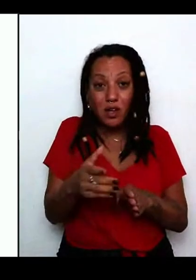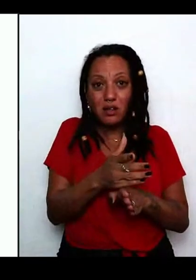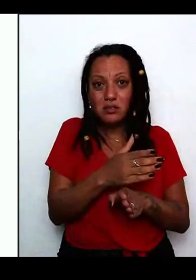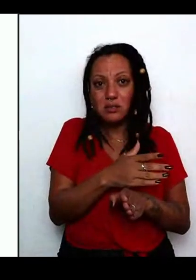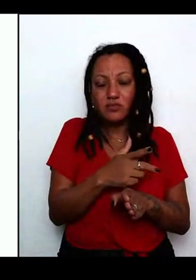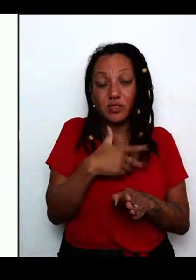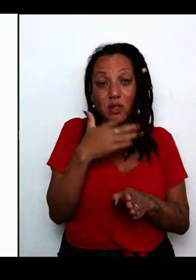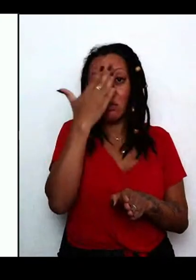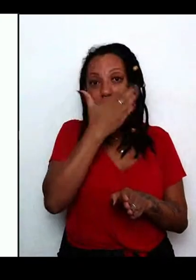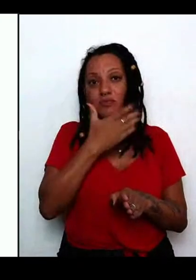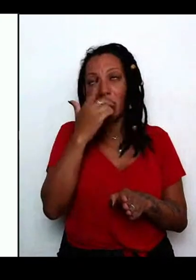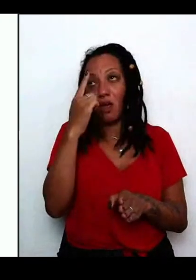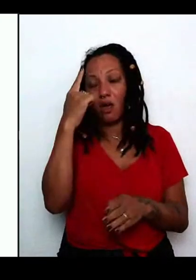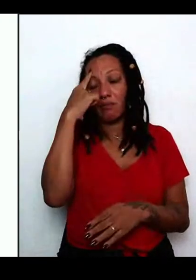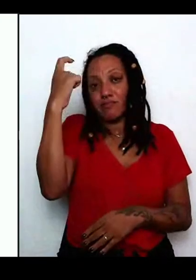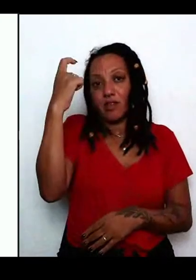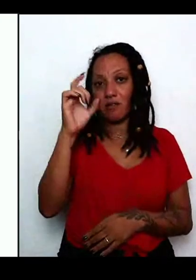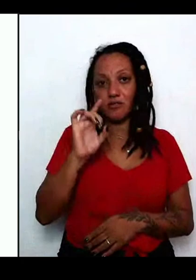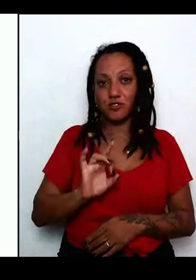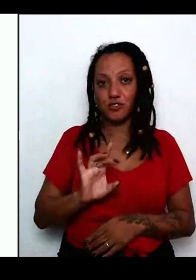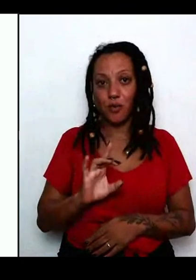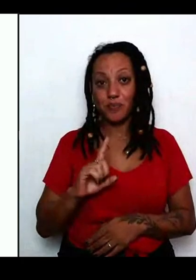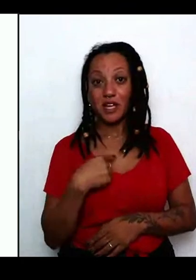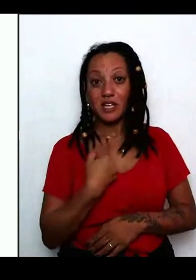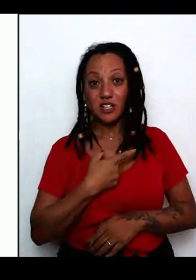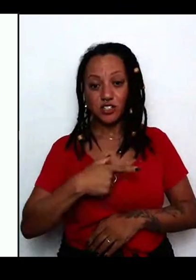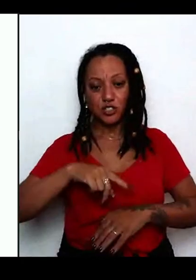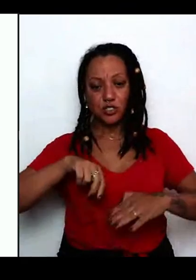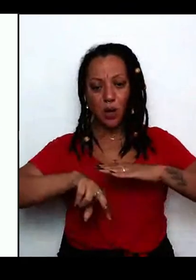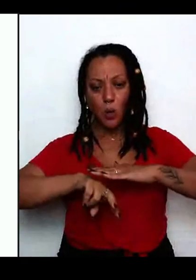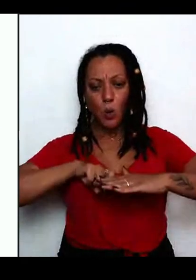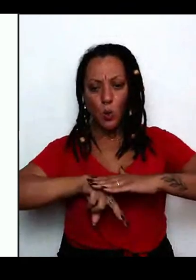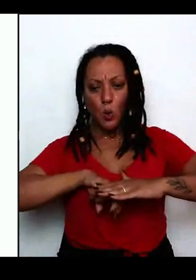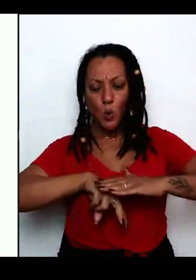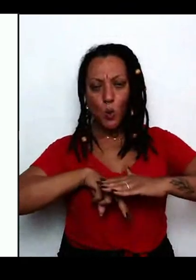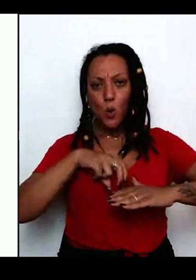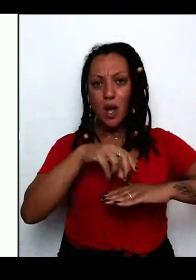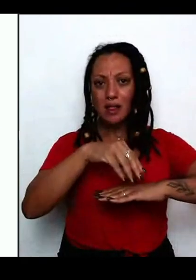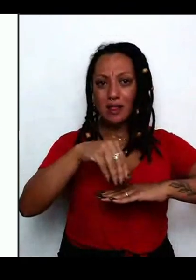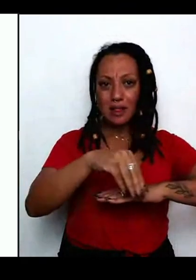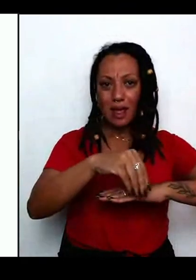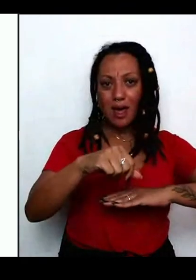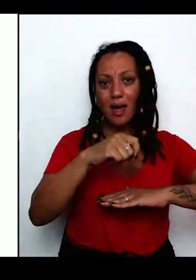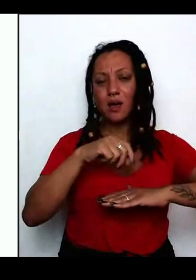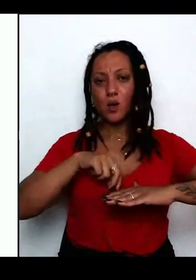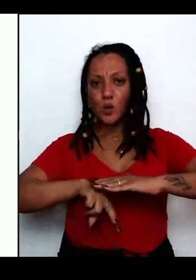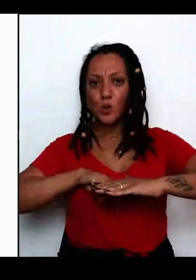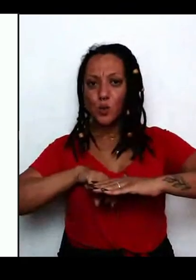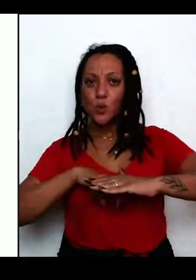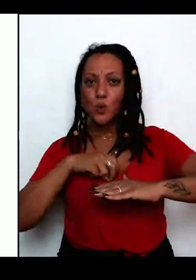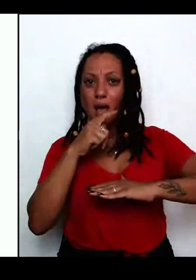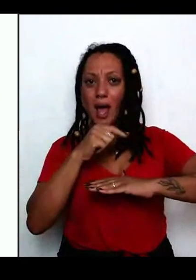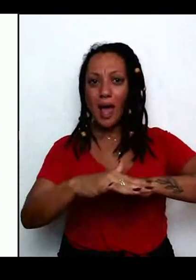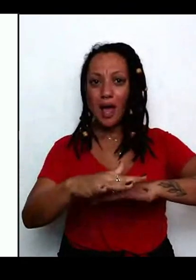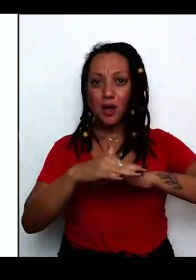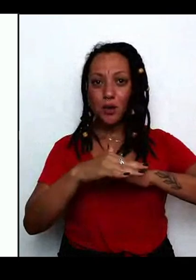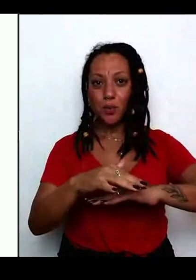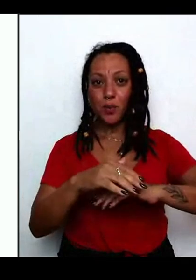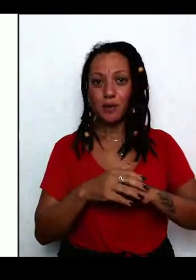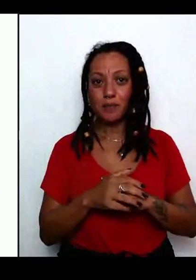and water alike in this understanding edges are Complicated by relationality and proximity